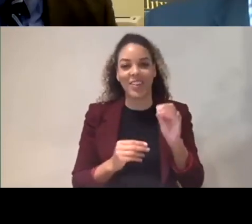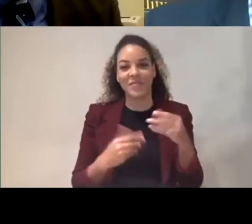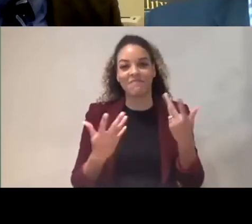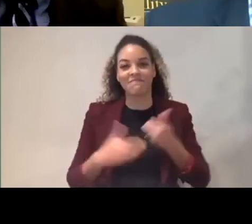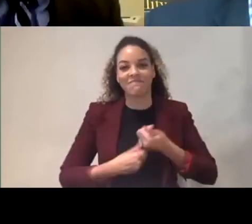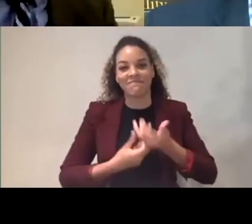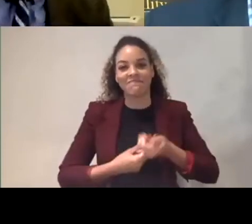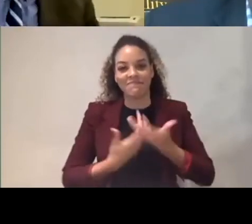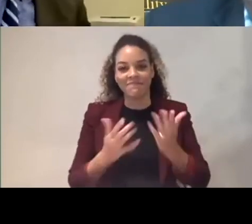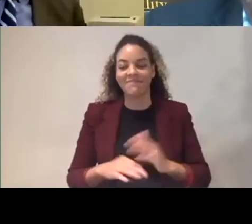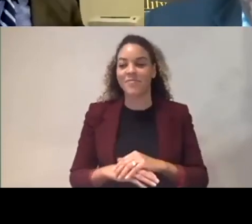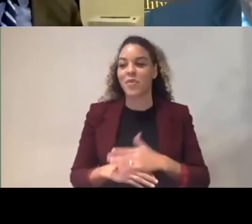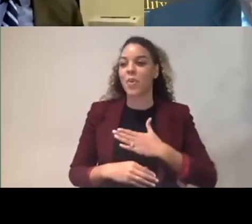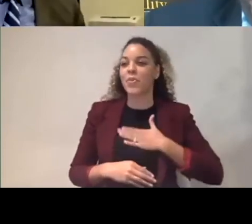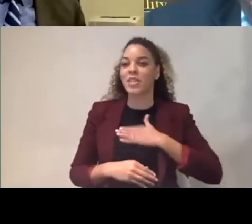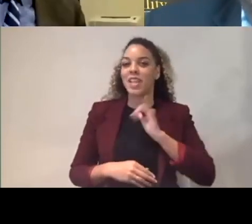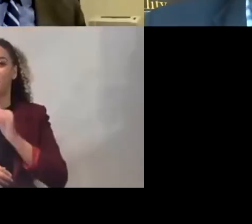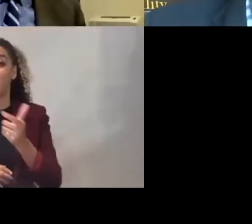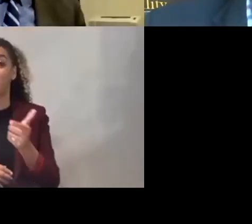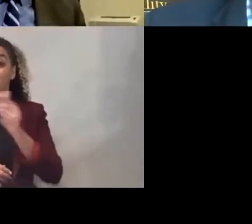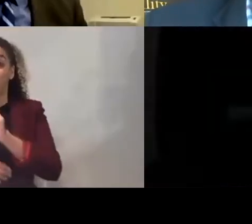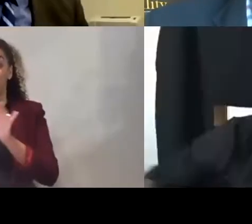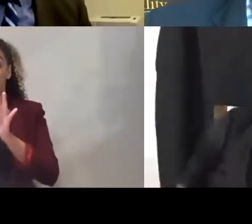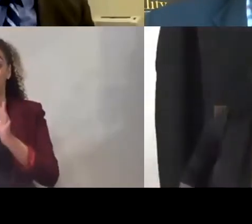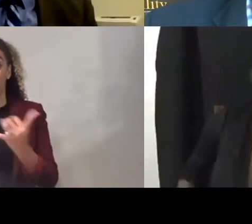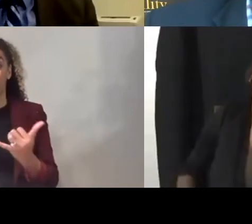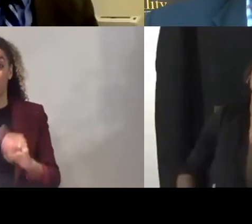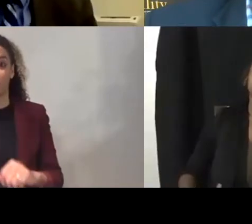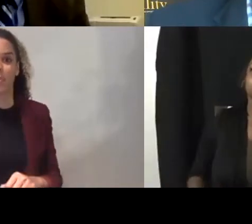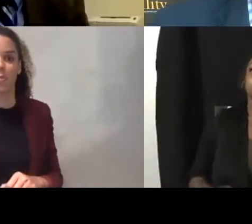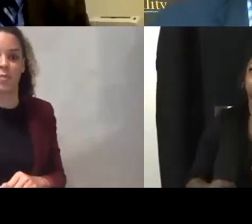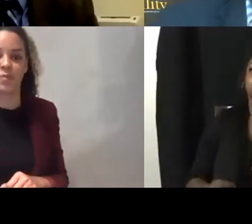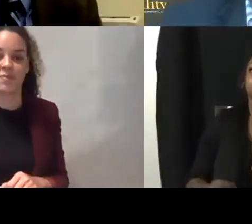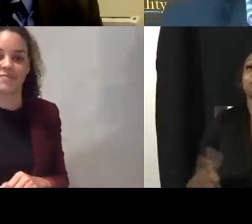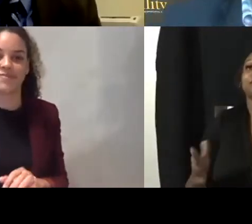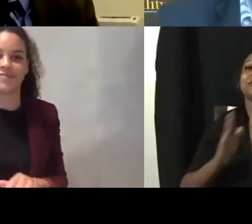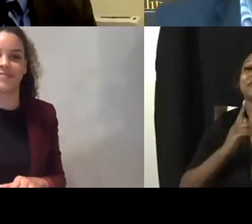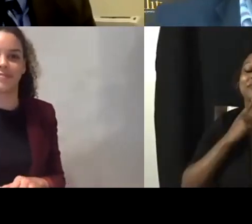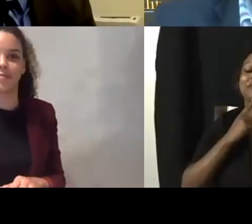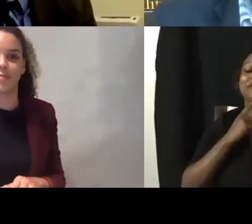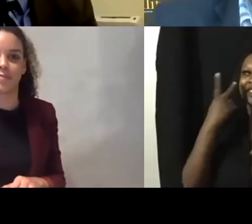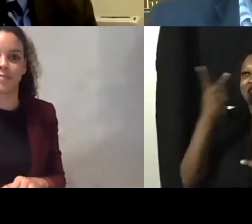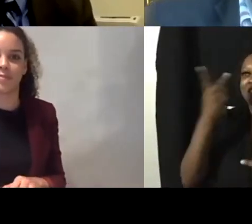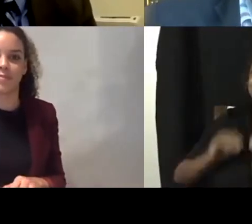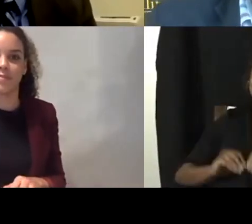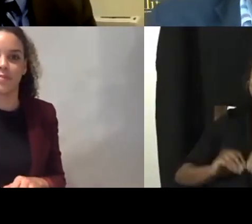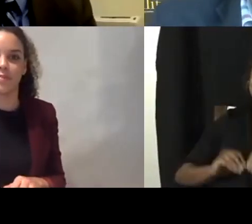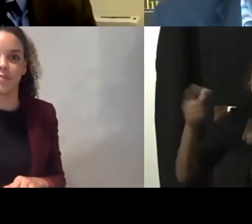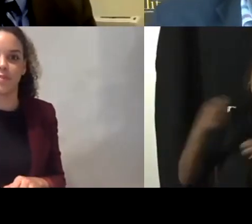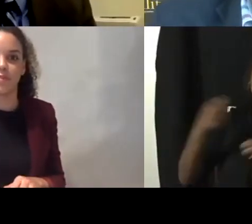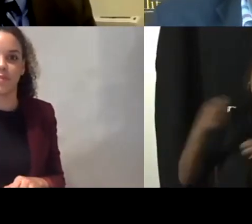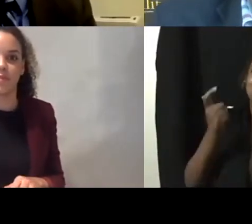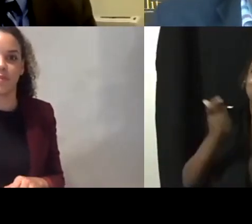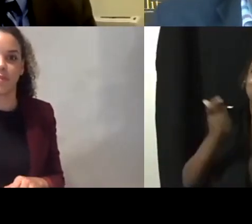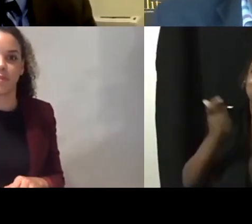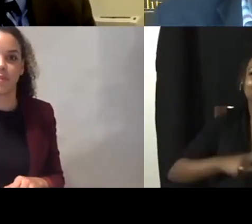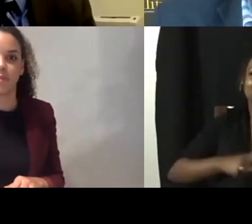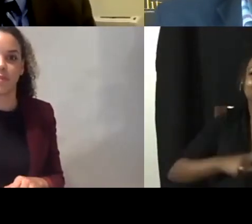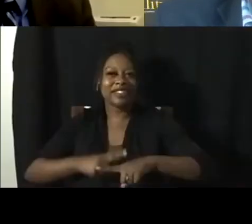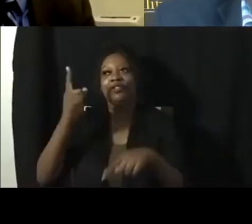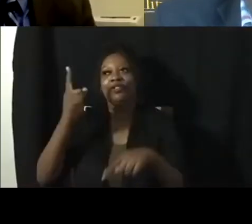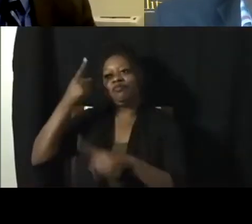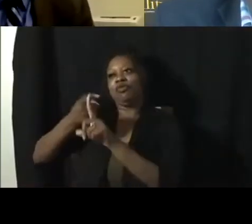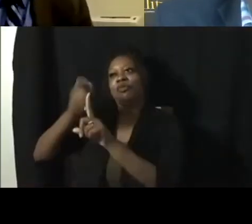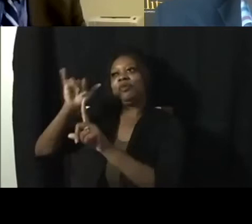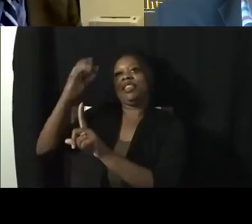we really appreciate it, Craig, and your passion is very clear and very evident, and I think you're making a major difference because of that. I want to go to Mark